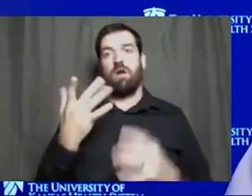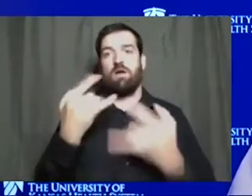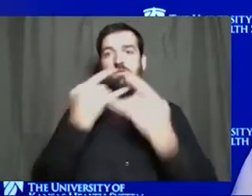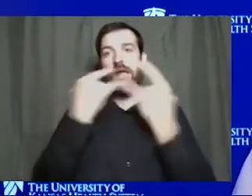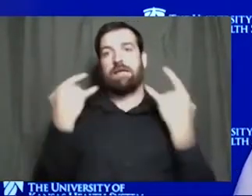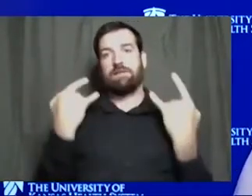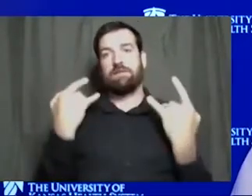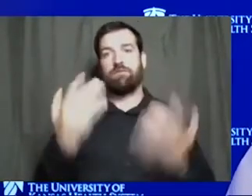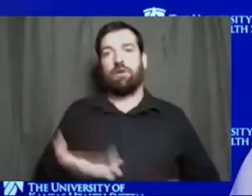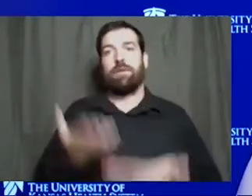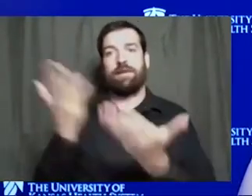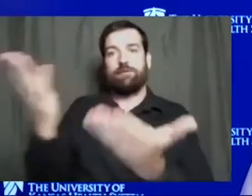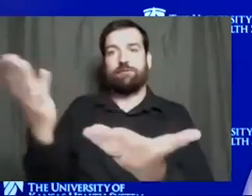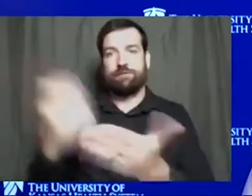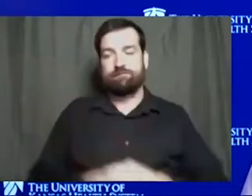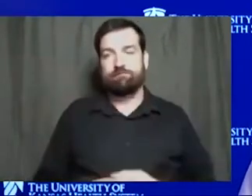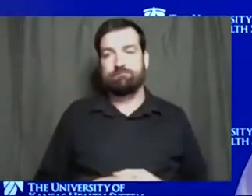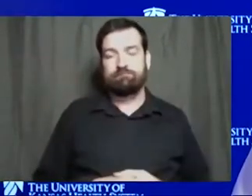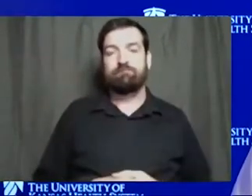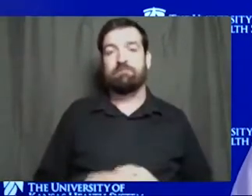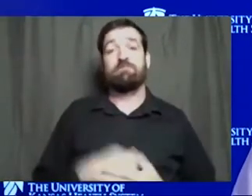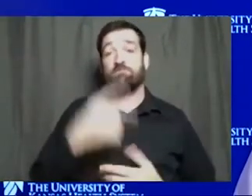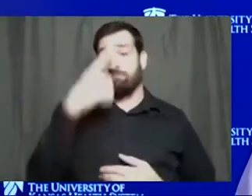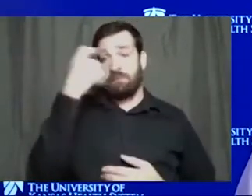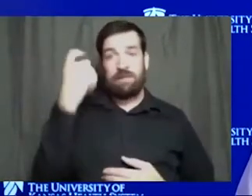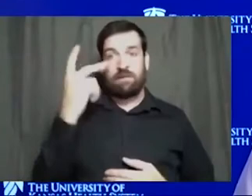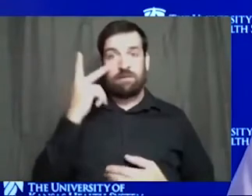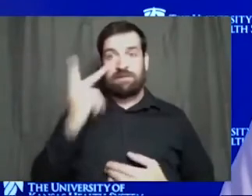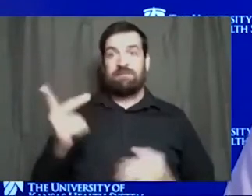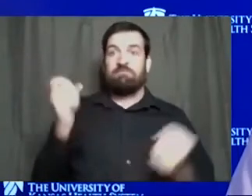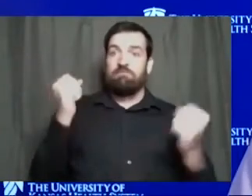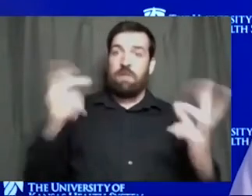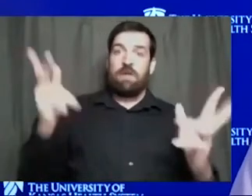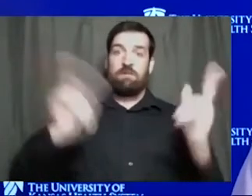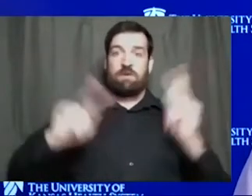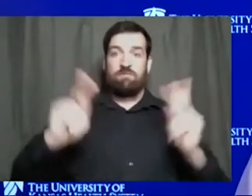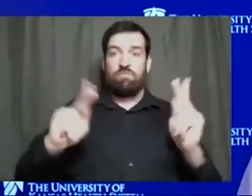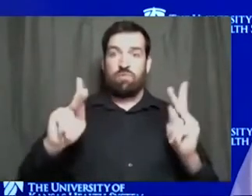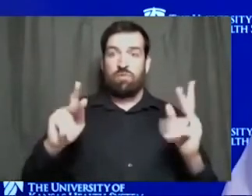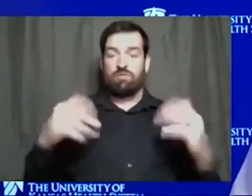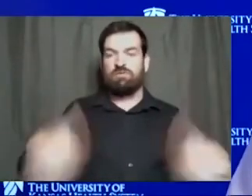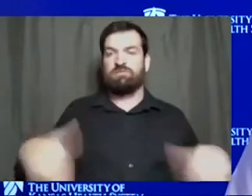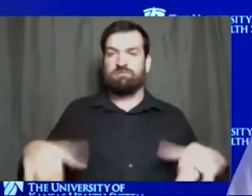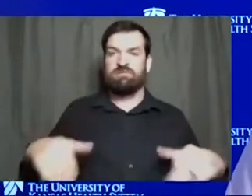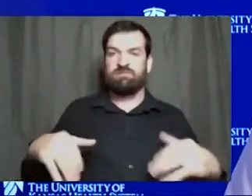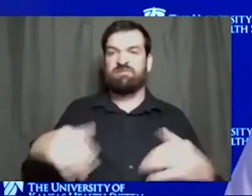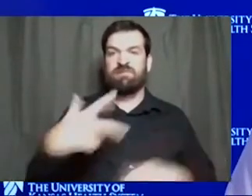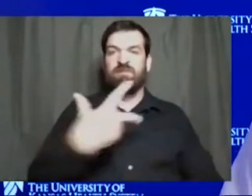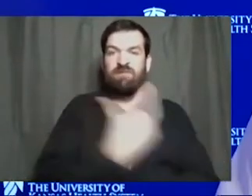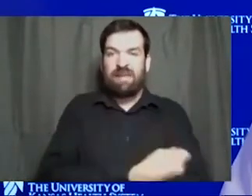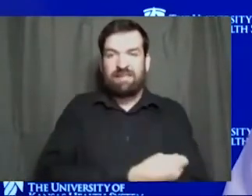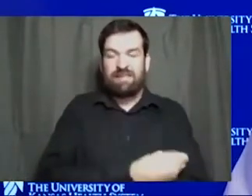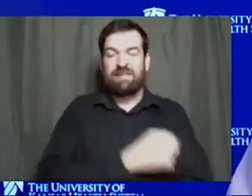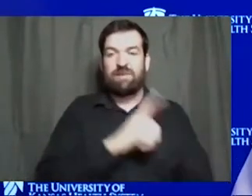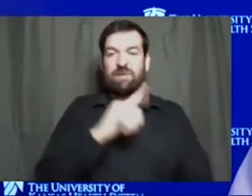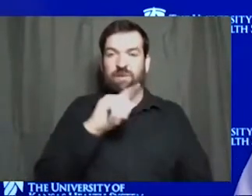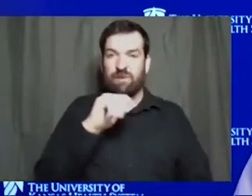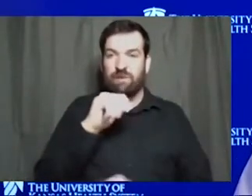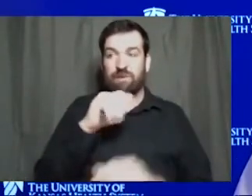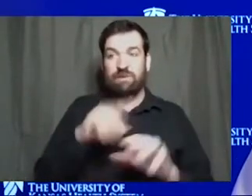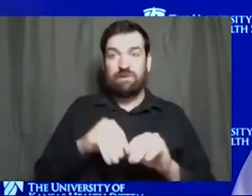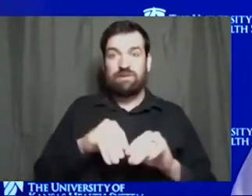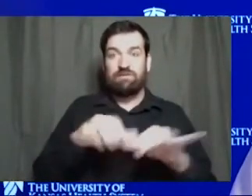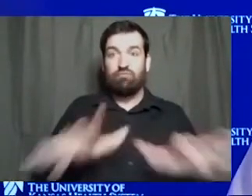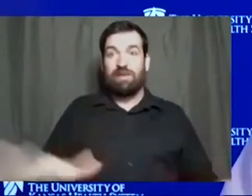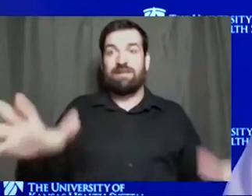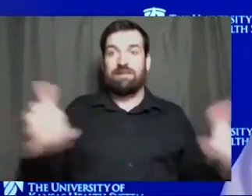changed, because they saw that there were so many people, there was such a high percentage of vaccinated people who were able to spread it and who also